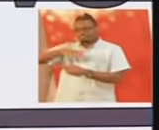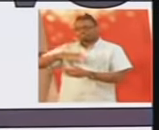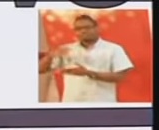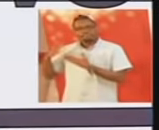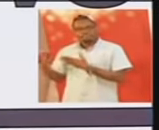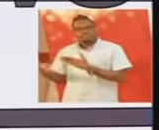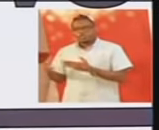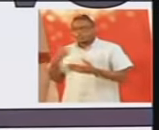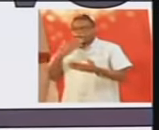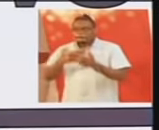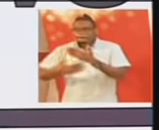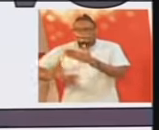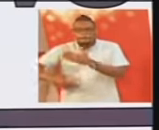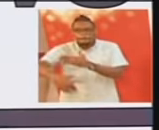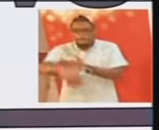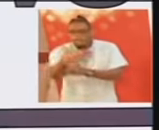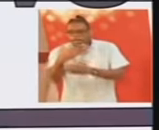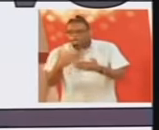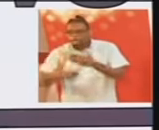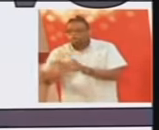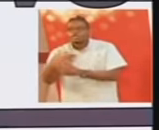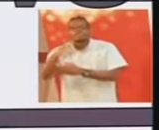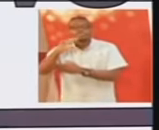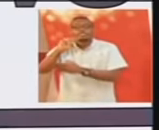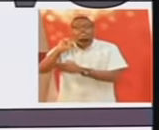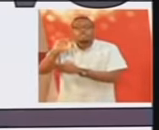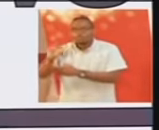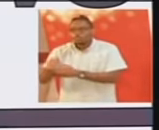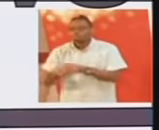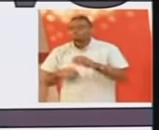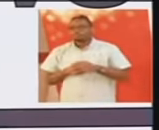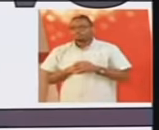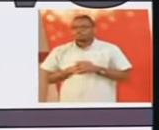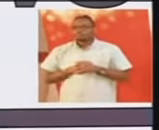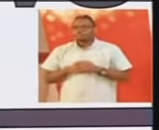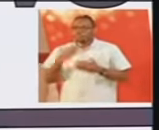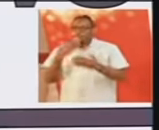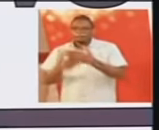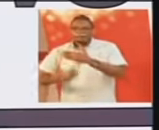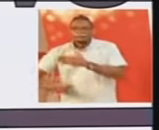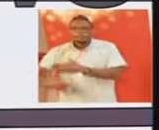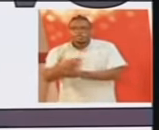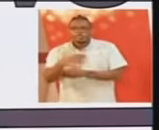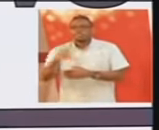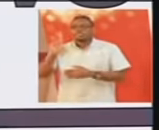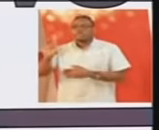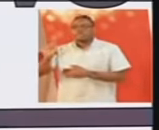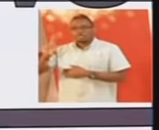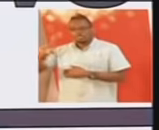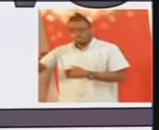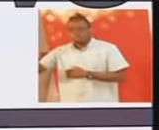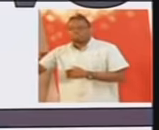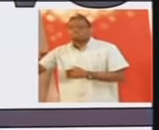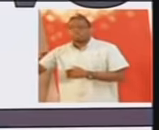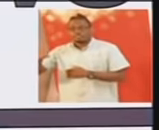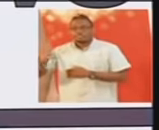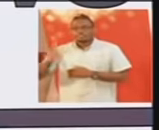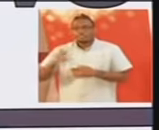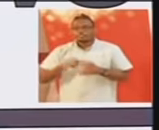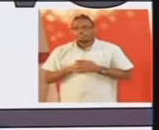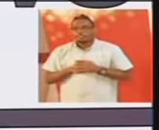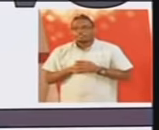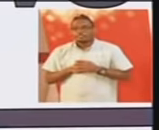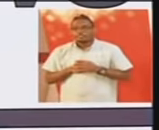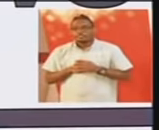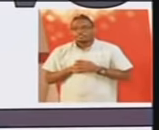Dr. Roshan Parasram, Principal Medical Officer, Institutions, Dr. Miriam Richards, of course, Ms.